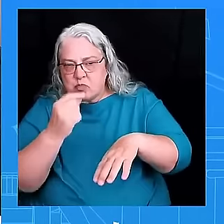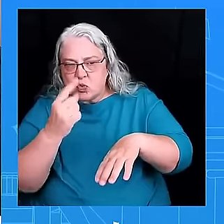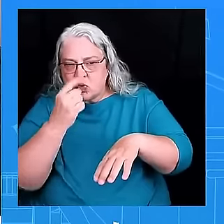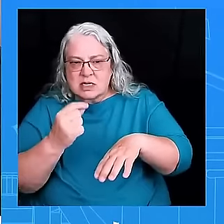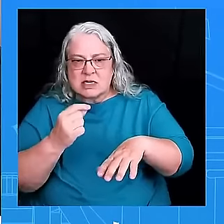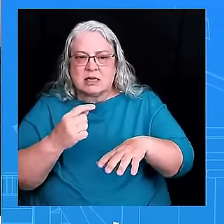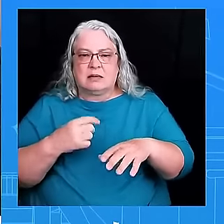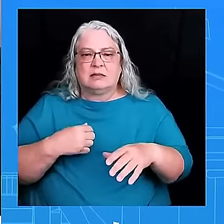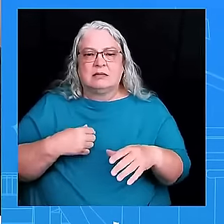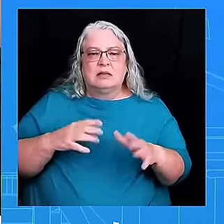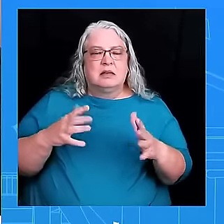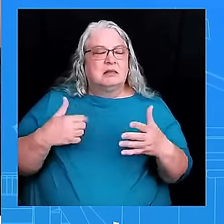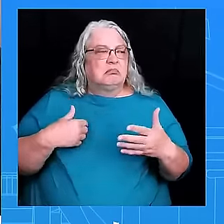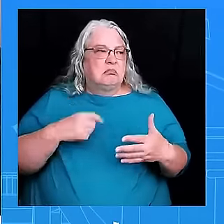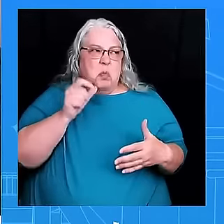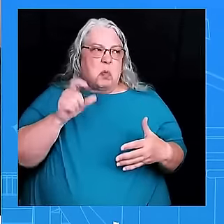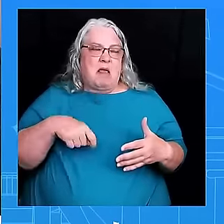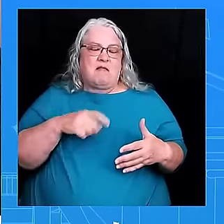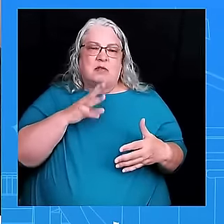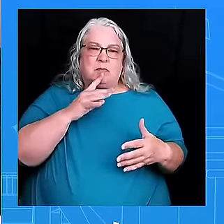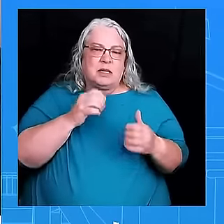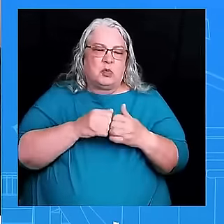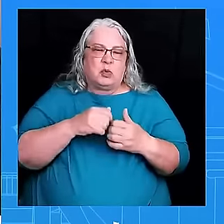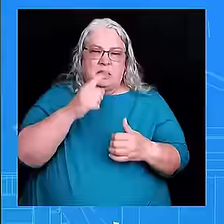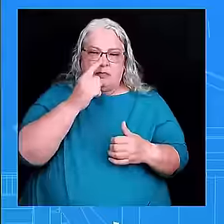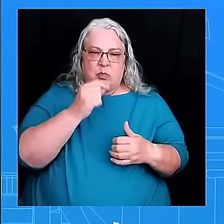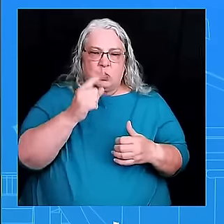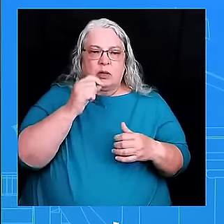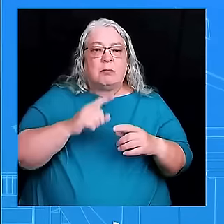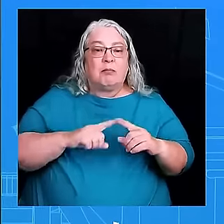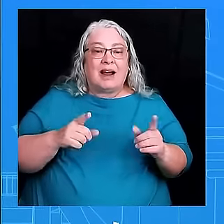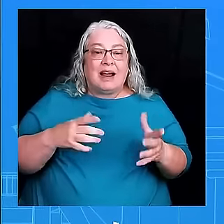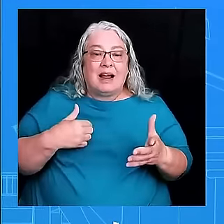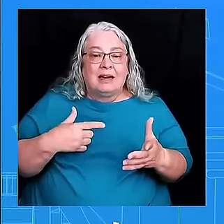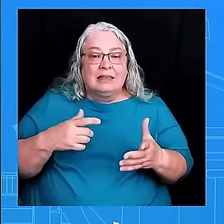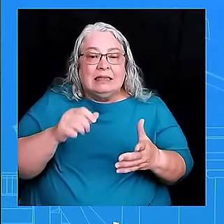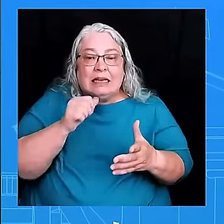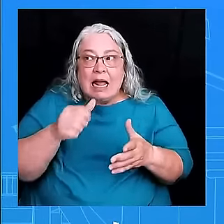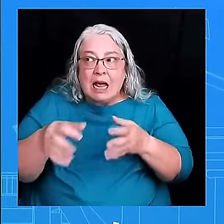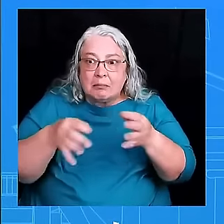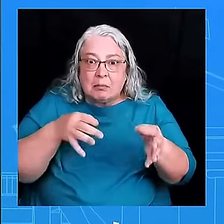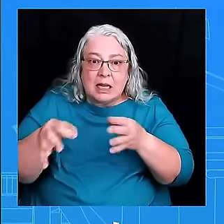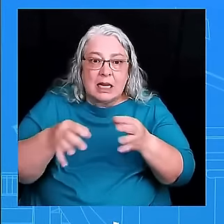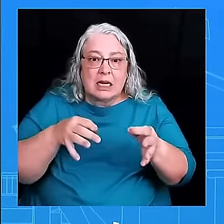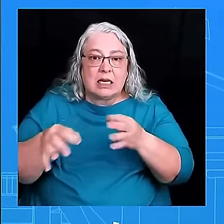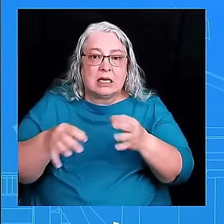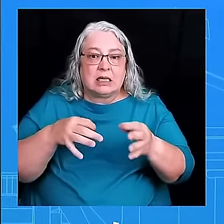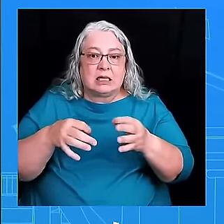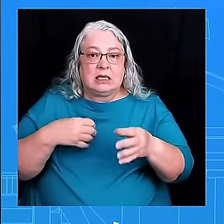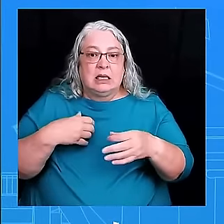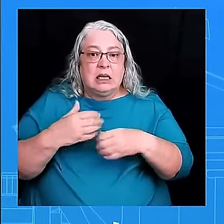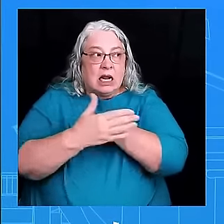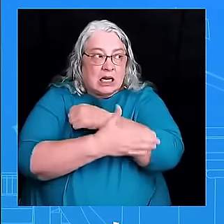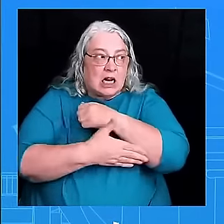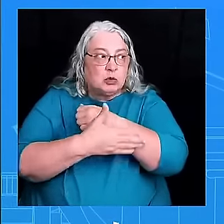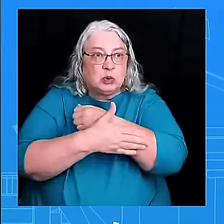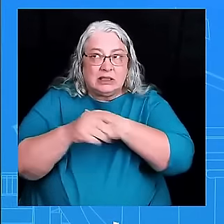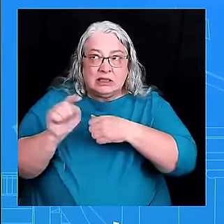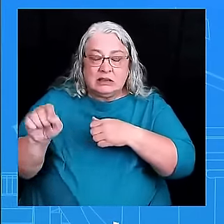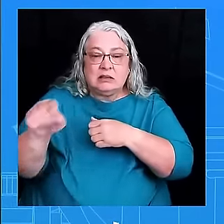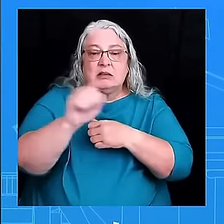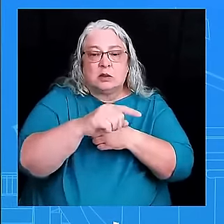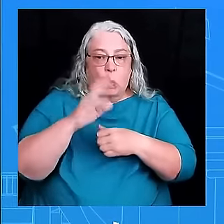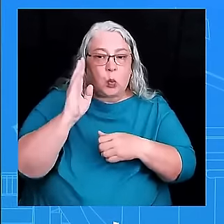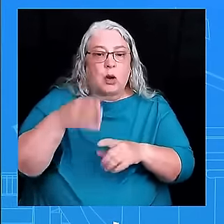abduct Americans for political purposes. We have made clear through every conceivable